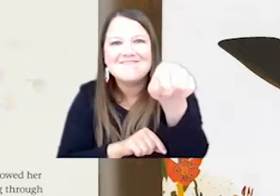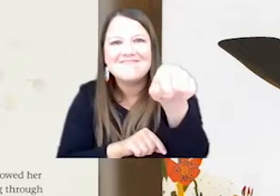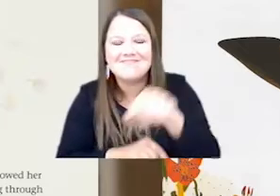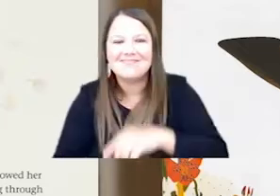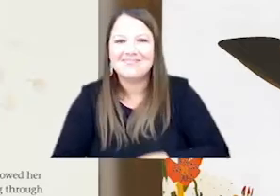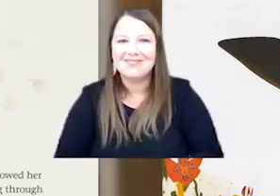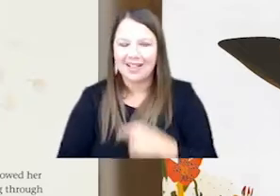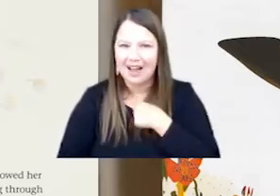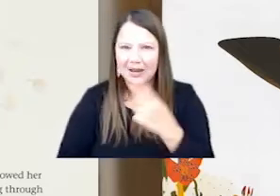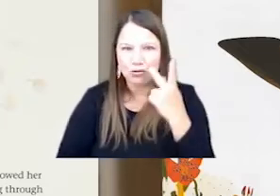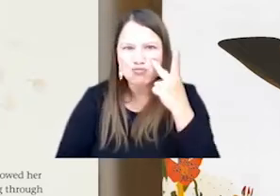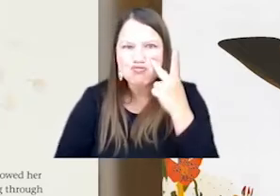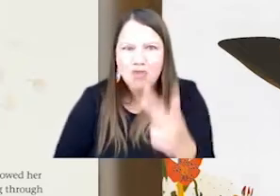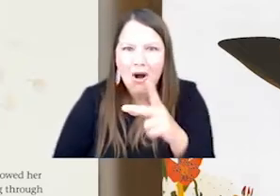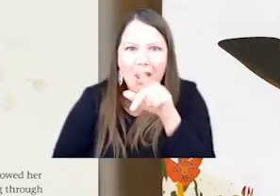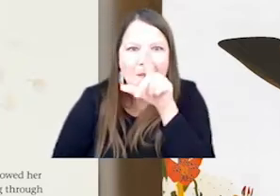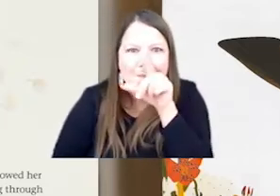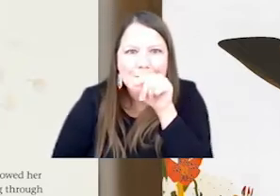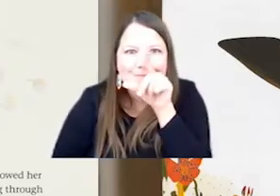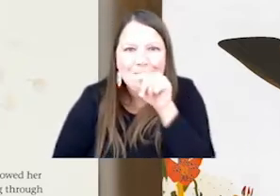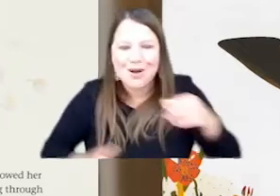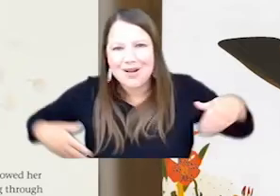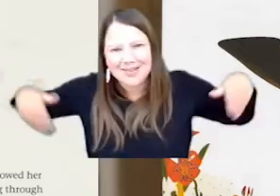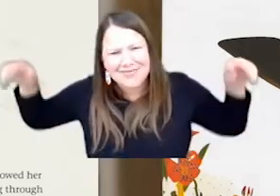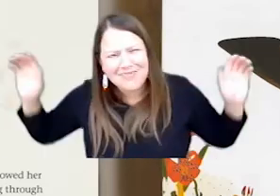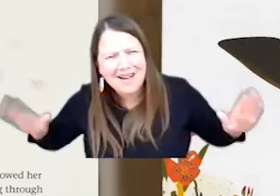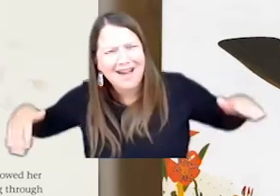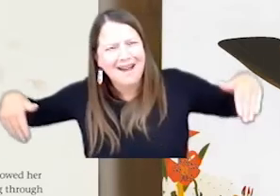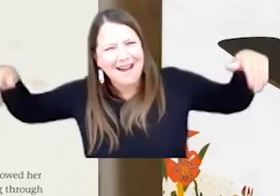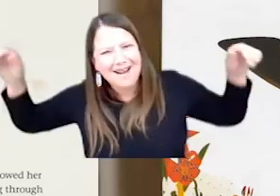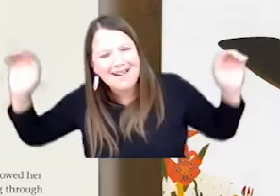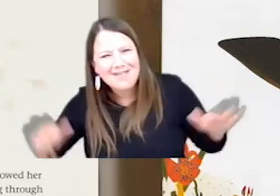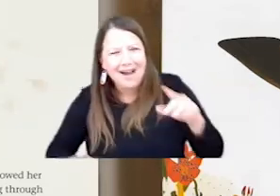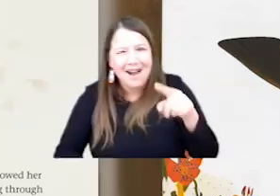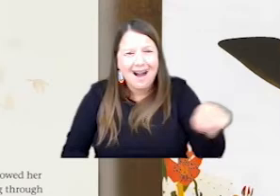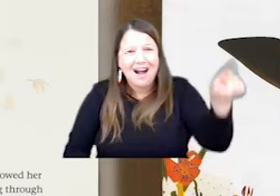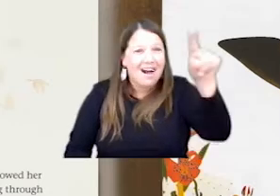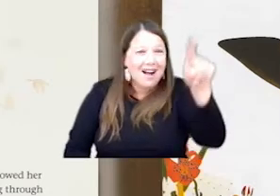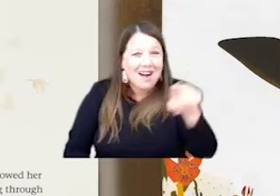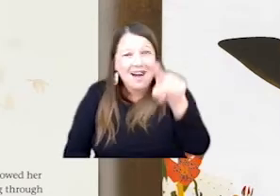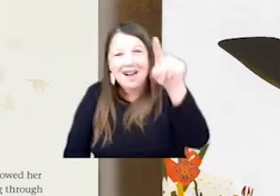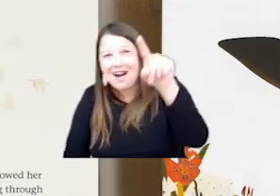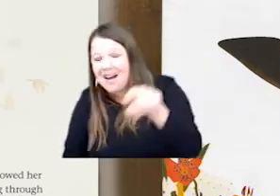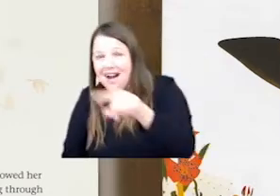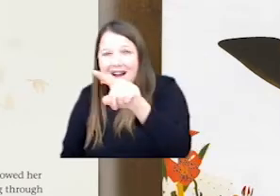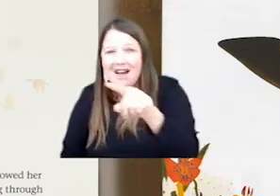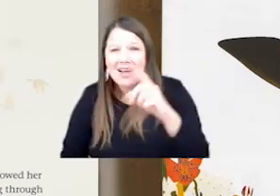a bird flying through the air like a jingle dress dancer.